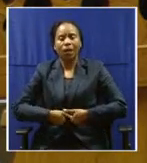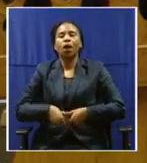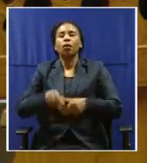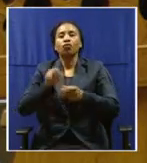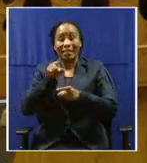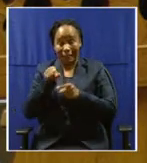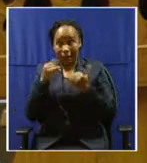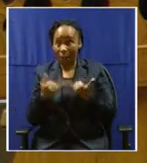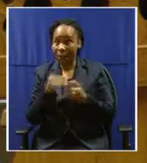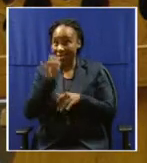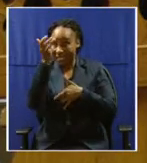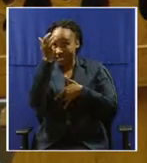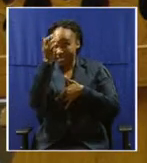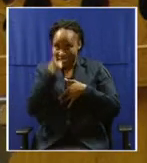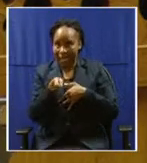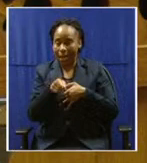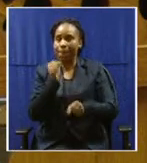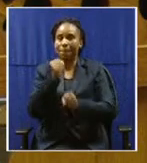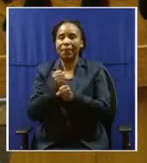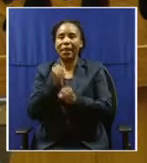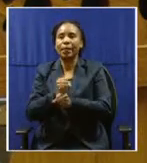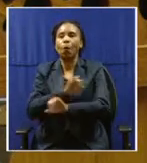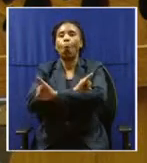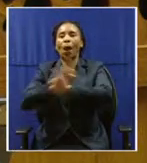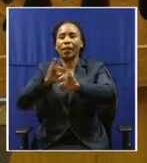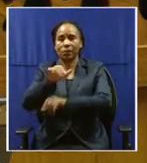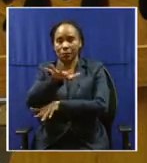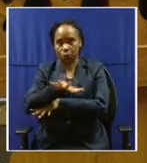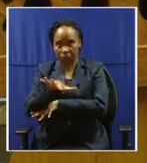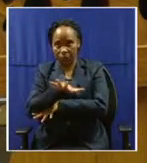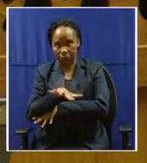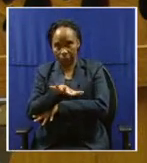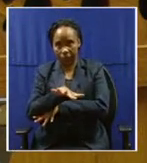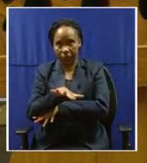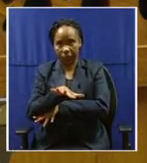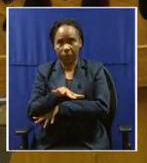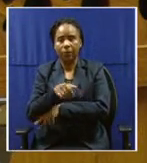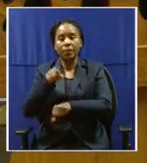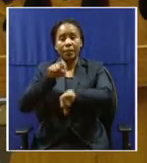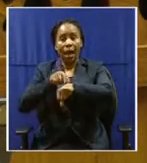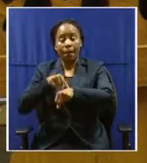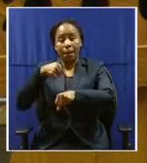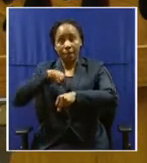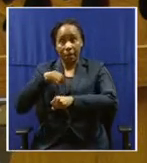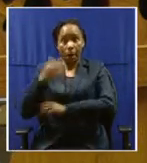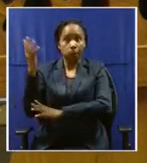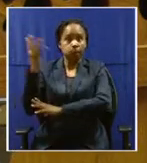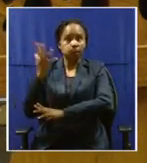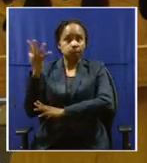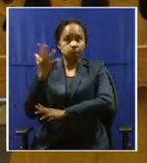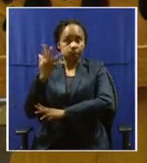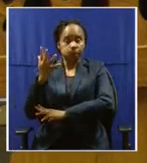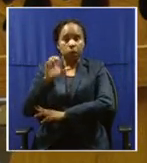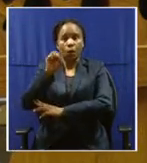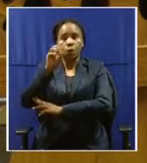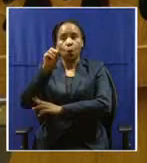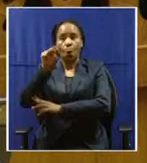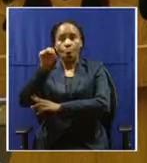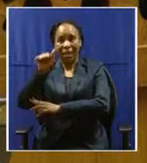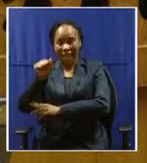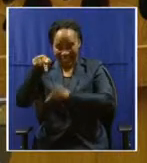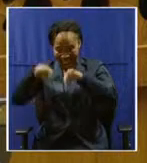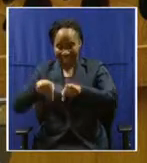severely worsened. When I delivered the State of the Nation address in this House last